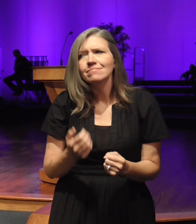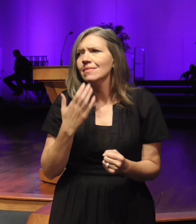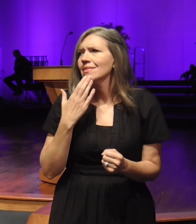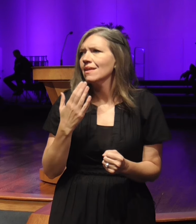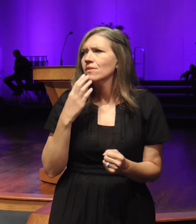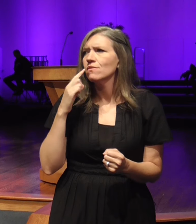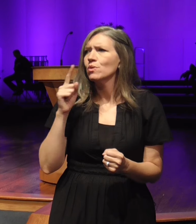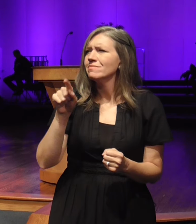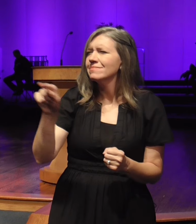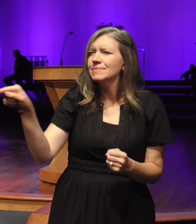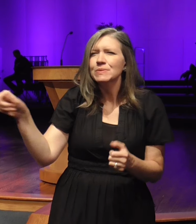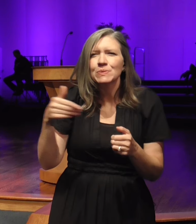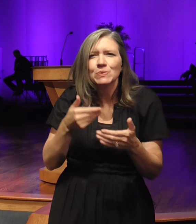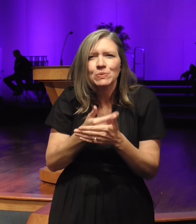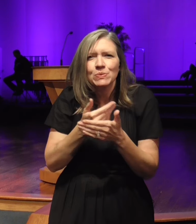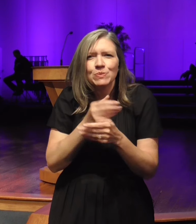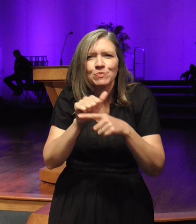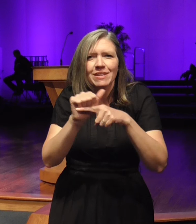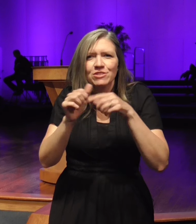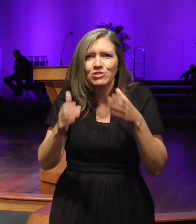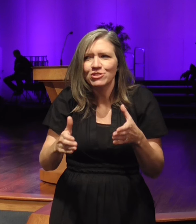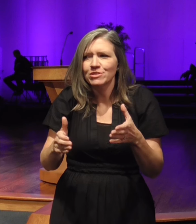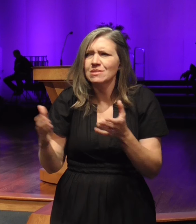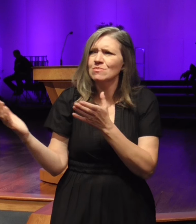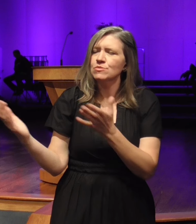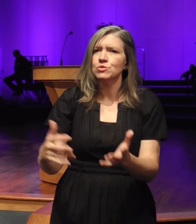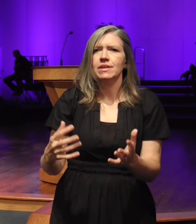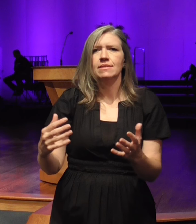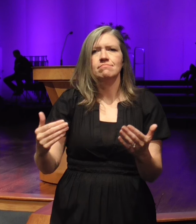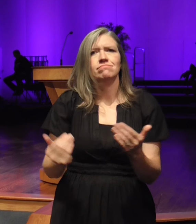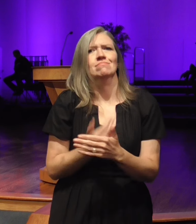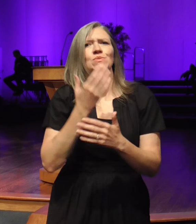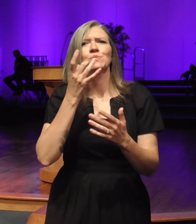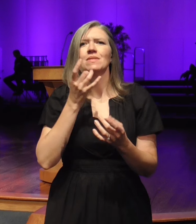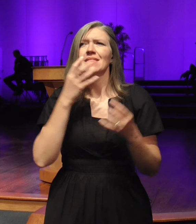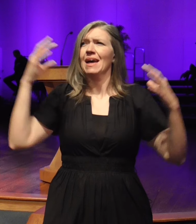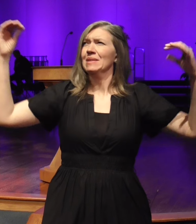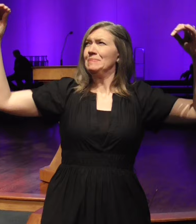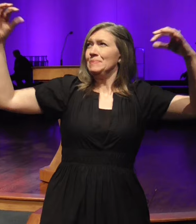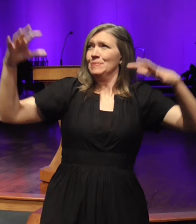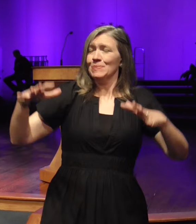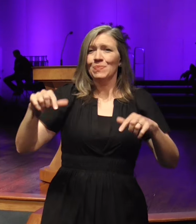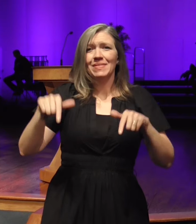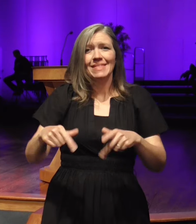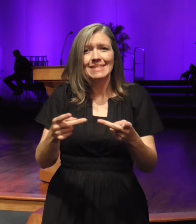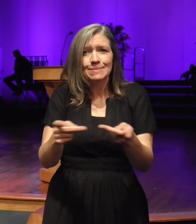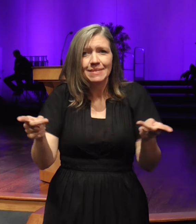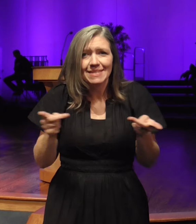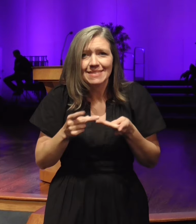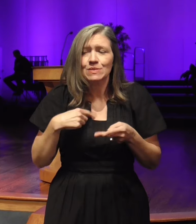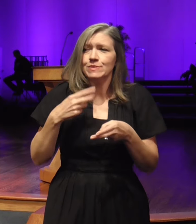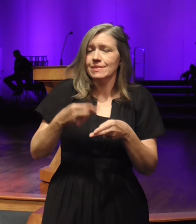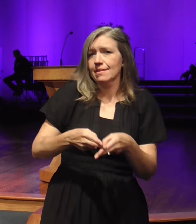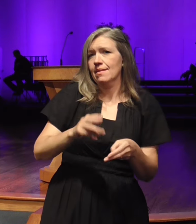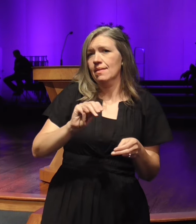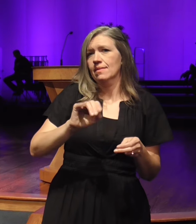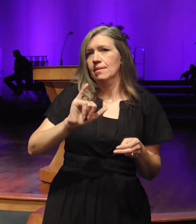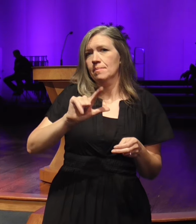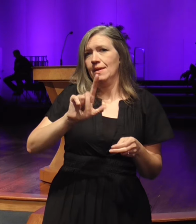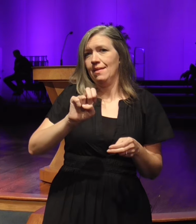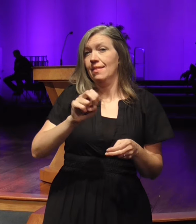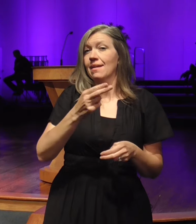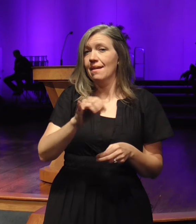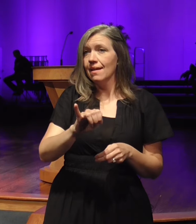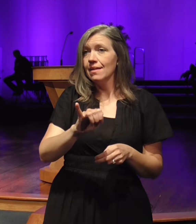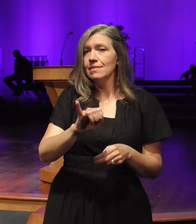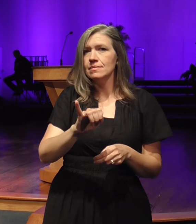Thank you, Spirit. And I'm so deeply thankful for our new practitioners who bring new